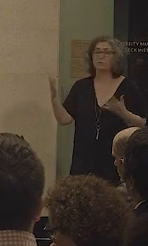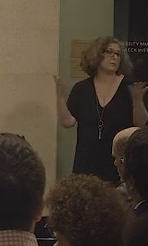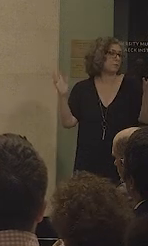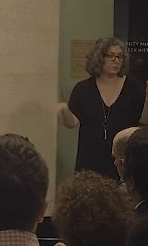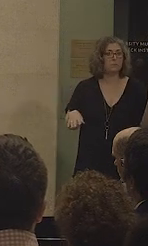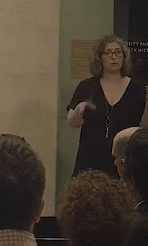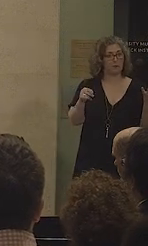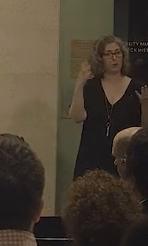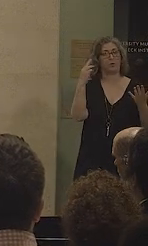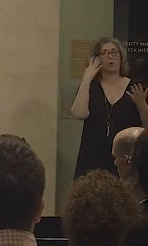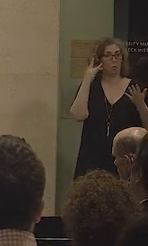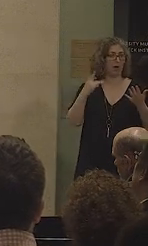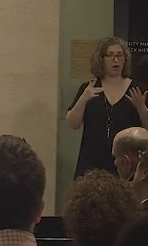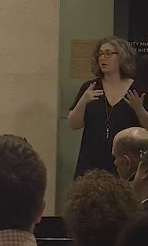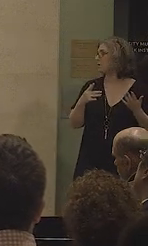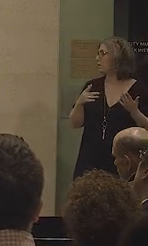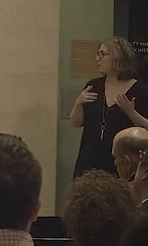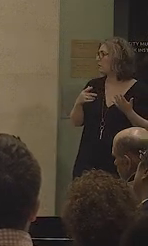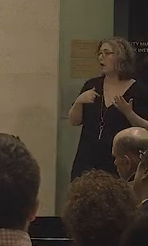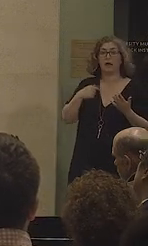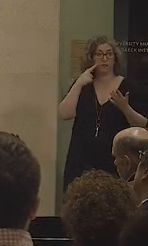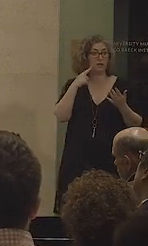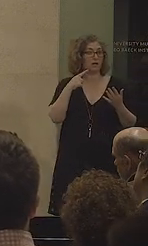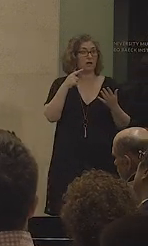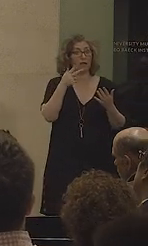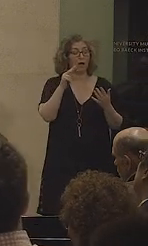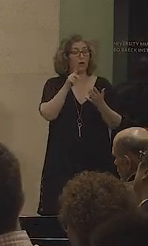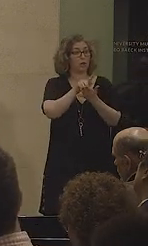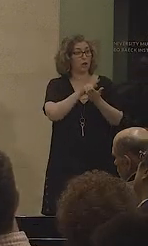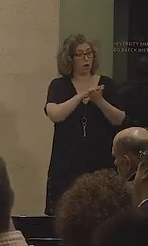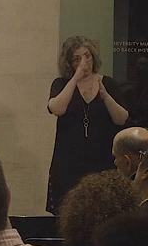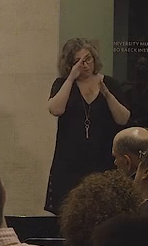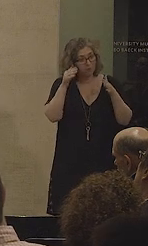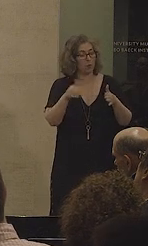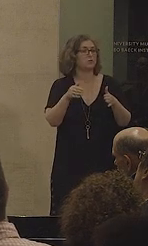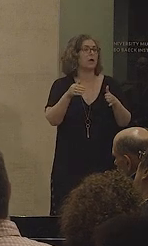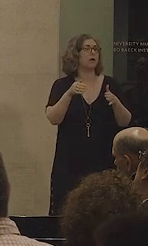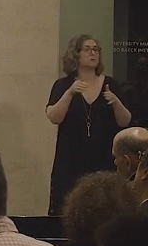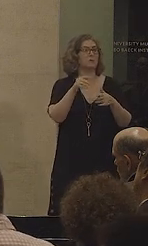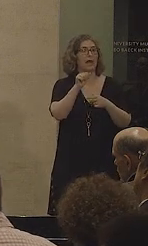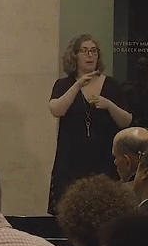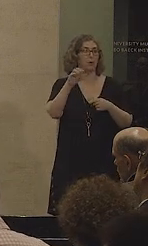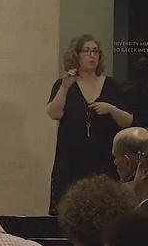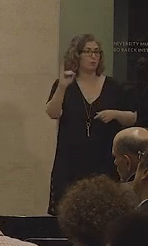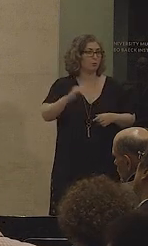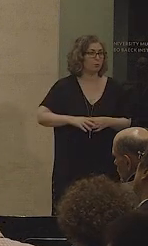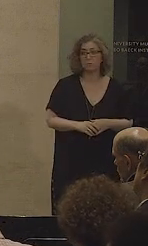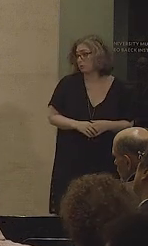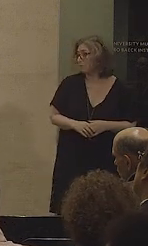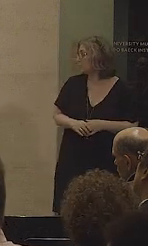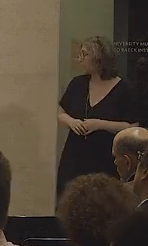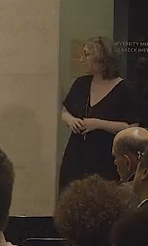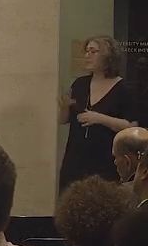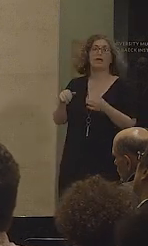It is the reason why I think the focus of gun legislation has to also include ammunition. I mean,